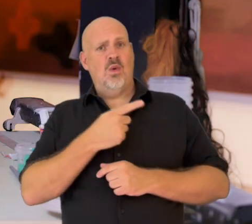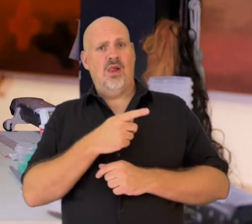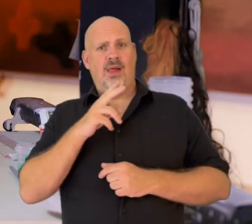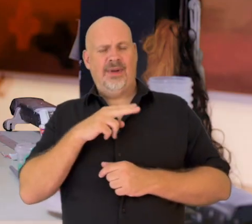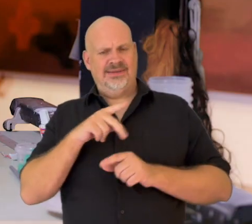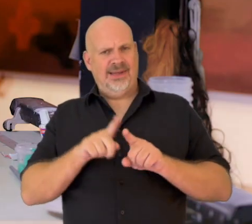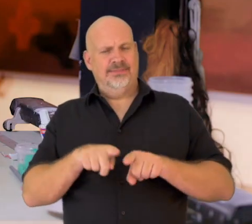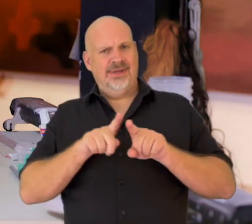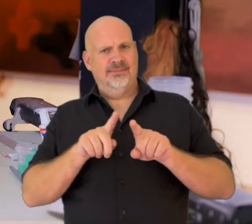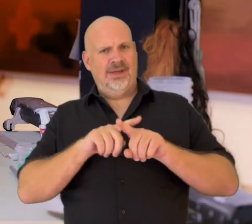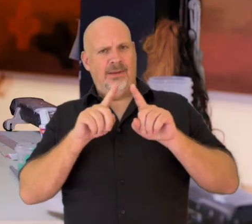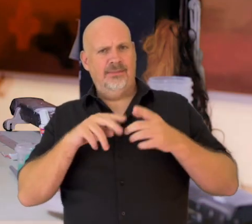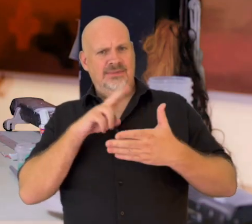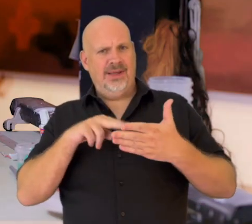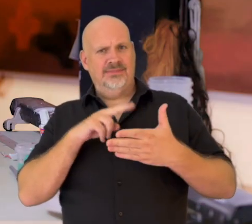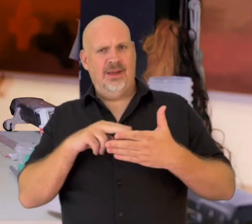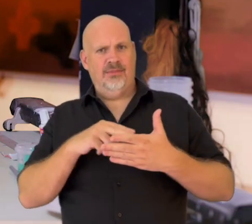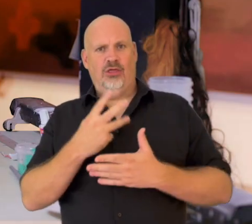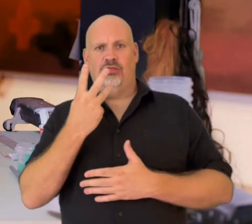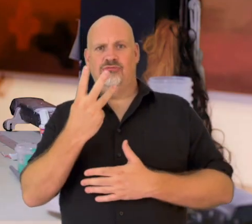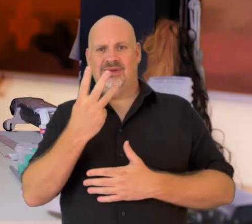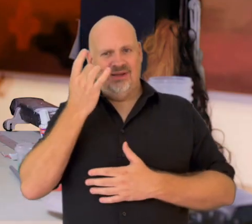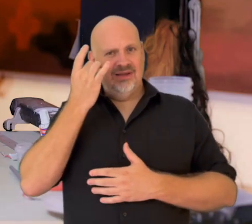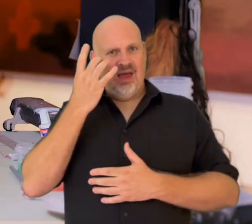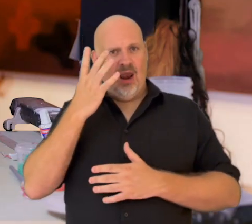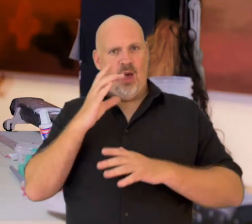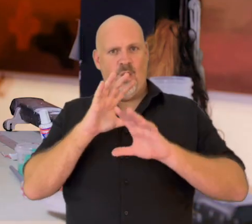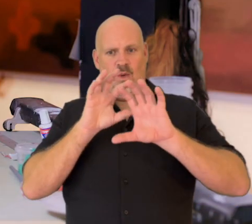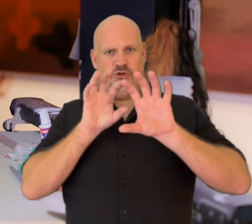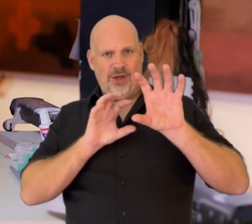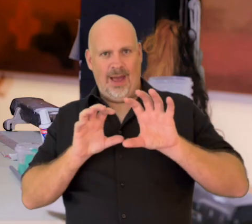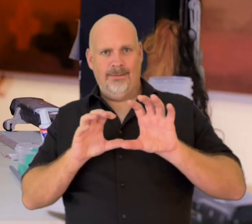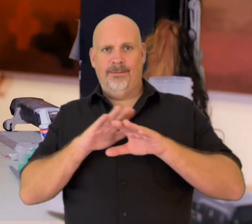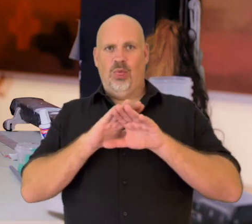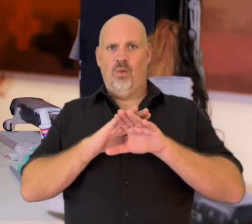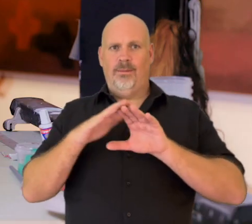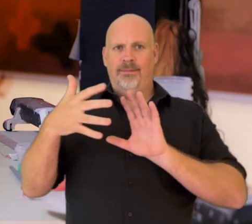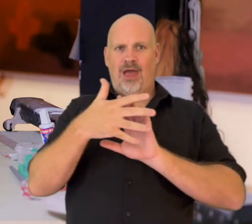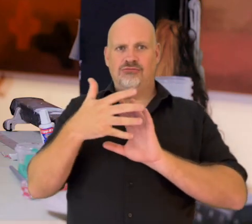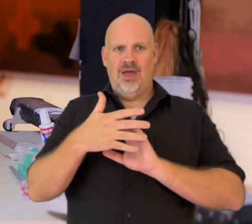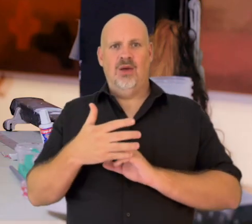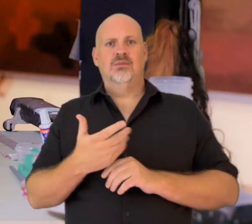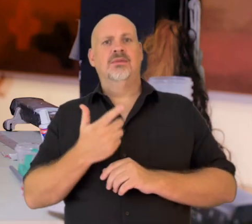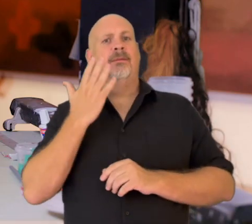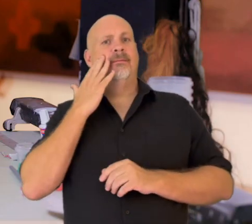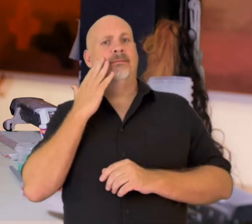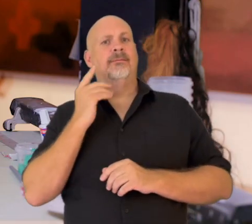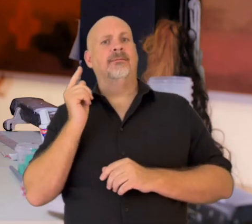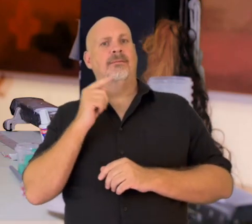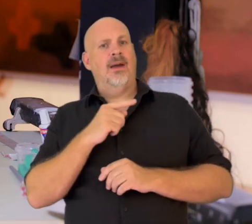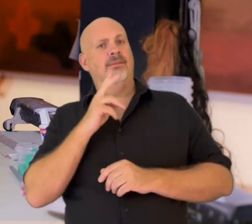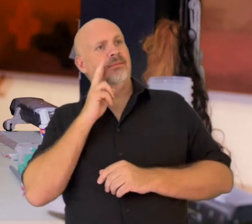and over again, and it was like these 3 yellow shapes in front of a blue background. And then her mum came to see